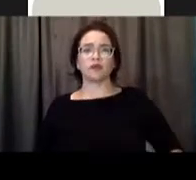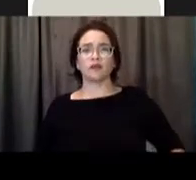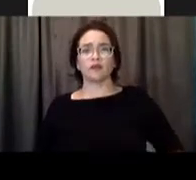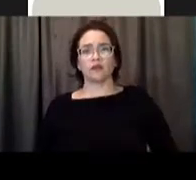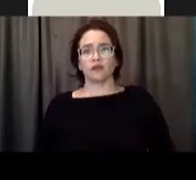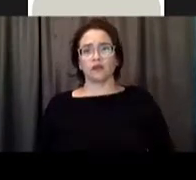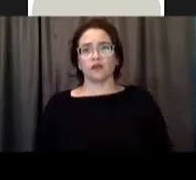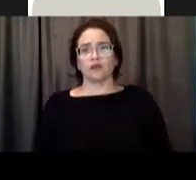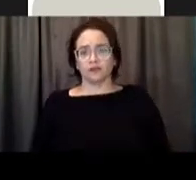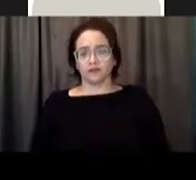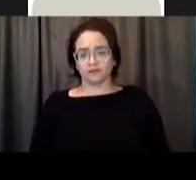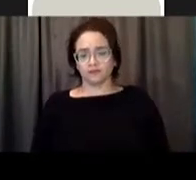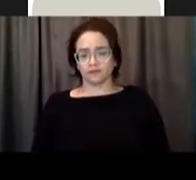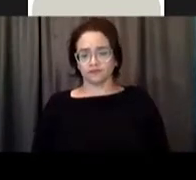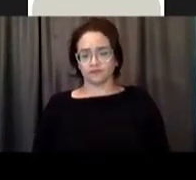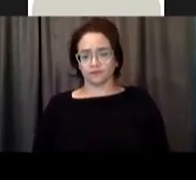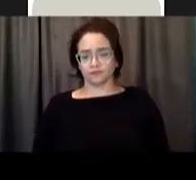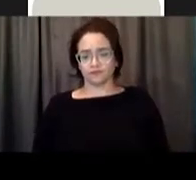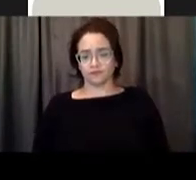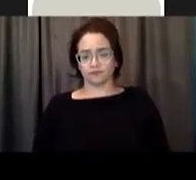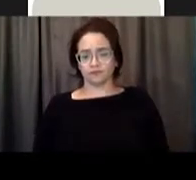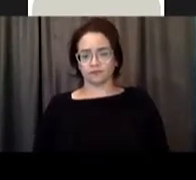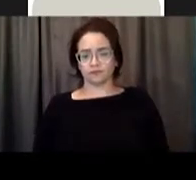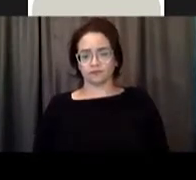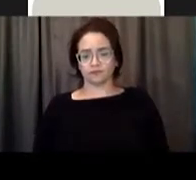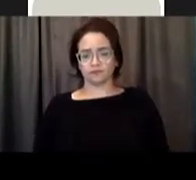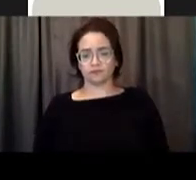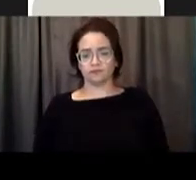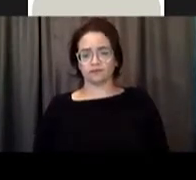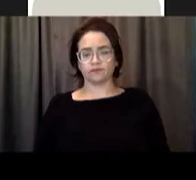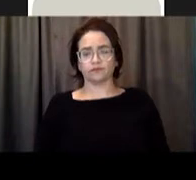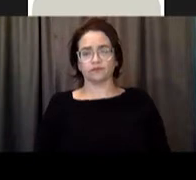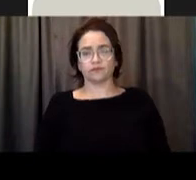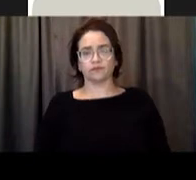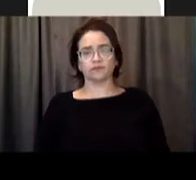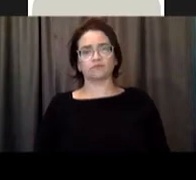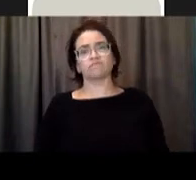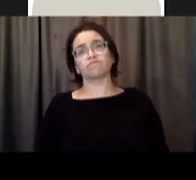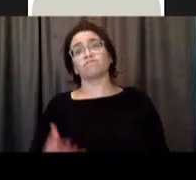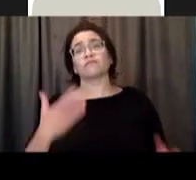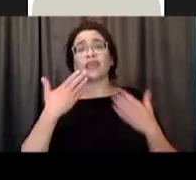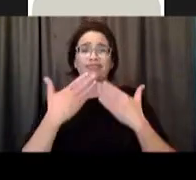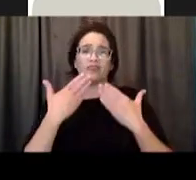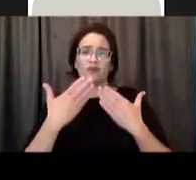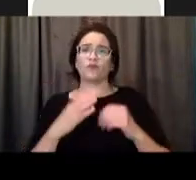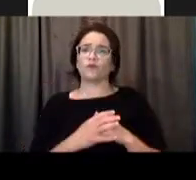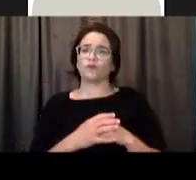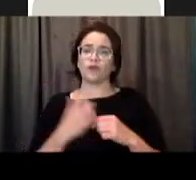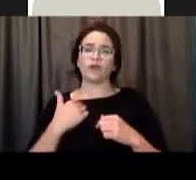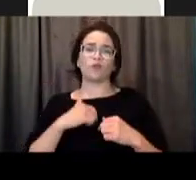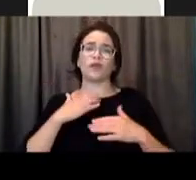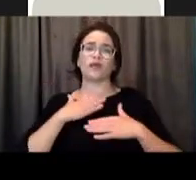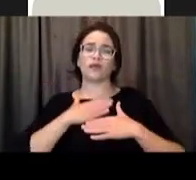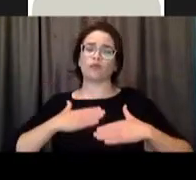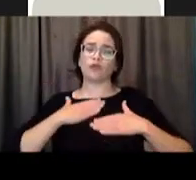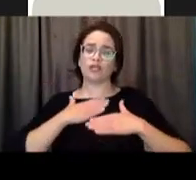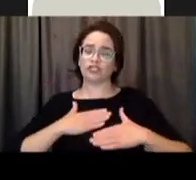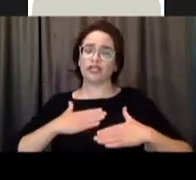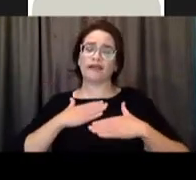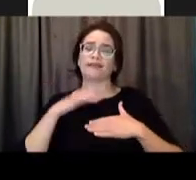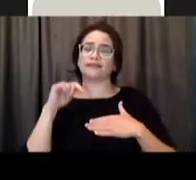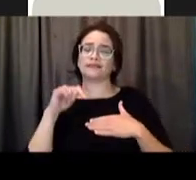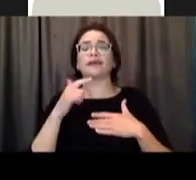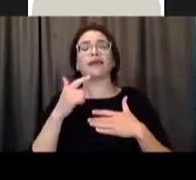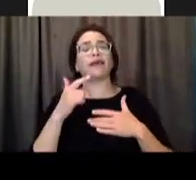Thank you, Luda. Yes, of course, we appreciate it, too, the opportunity to hear about this and learn from both of you